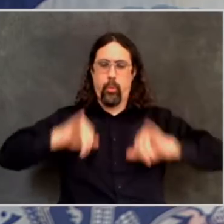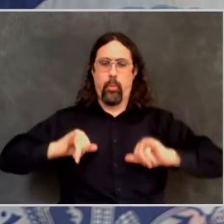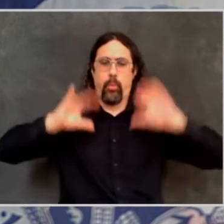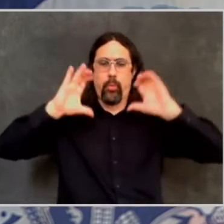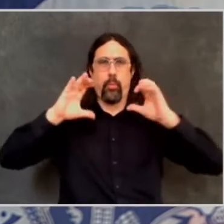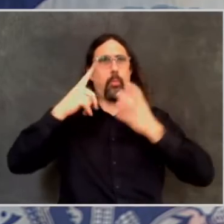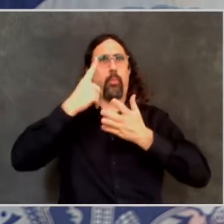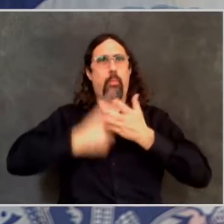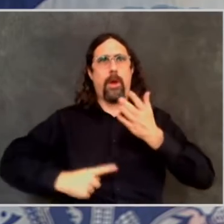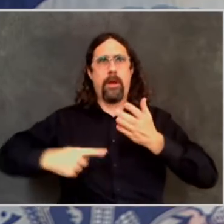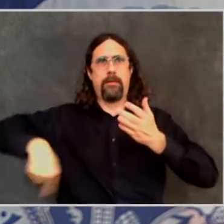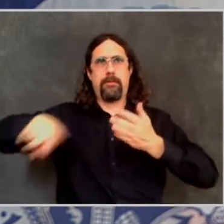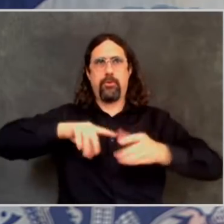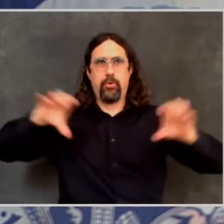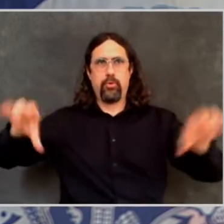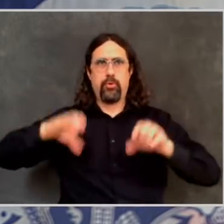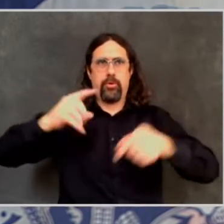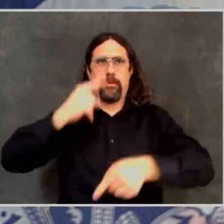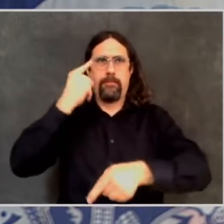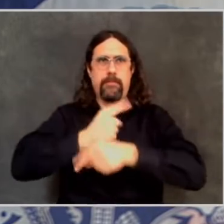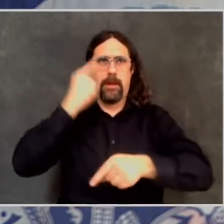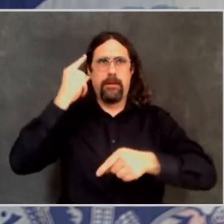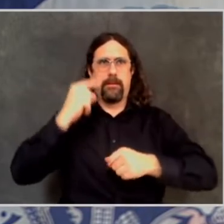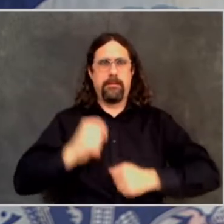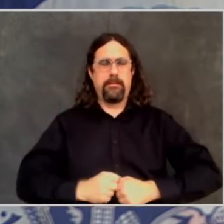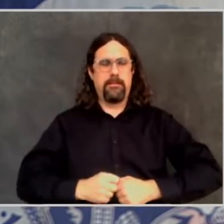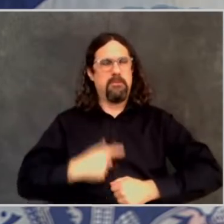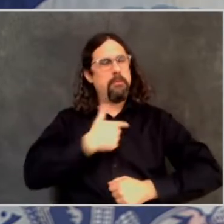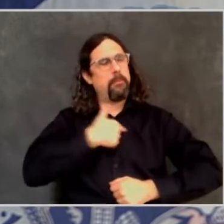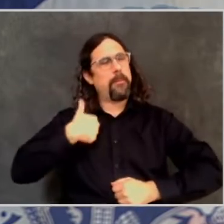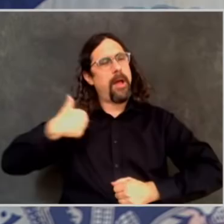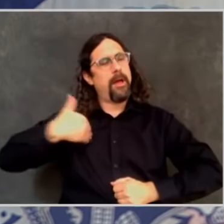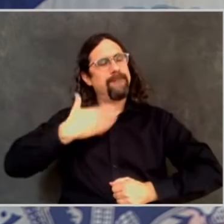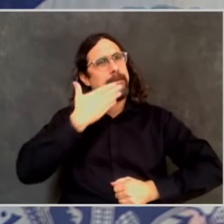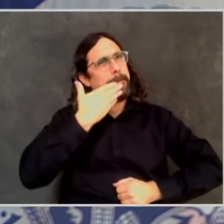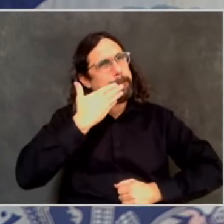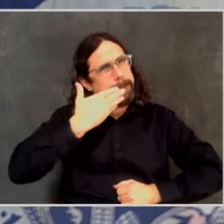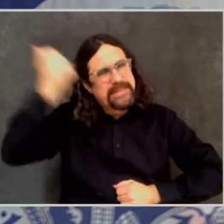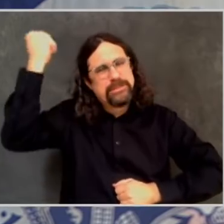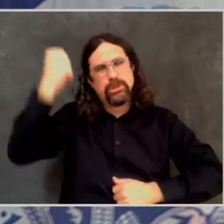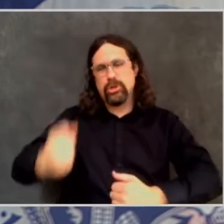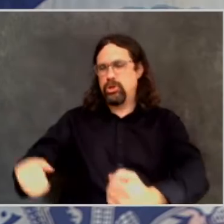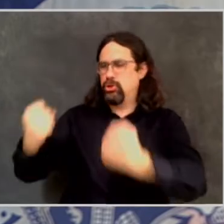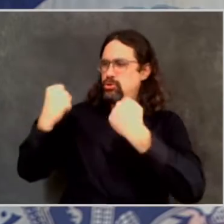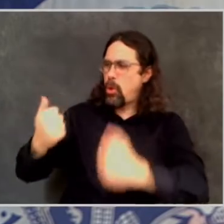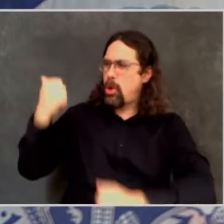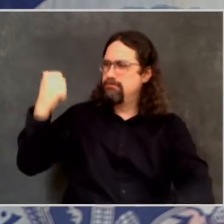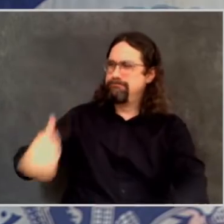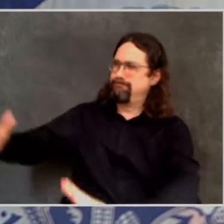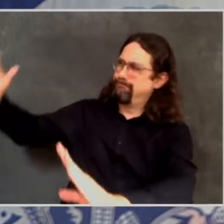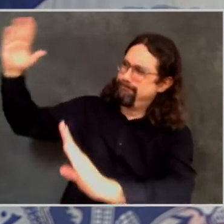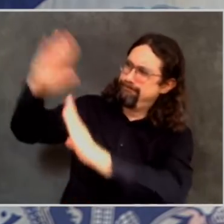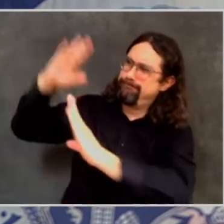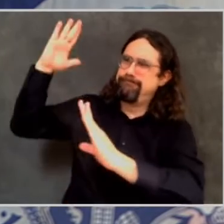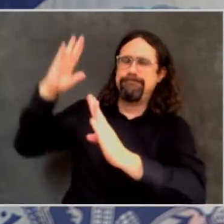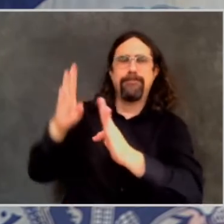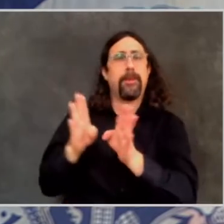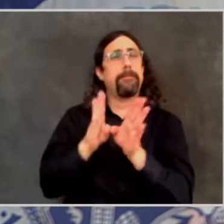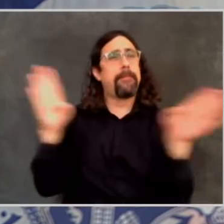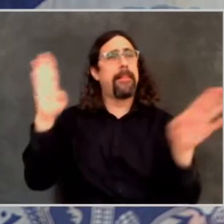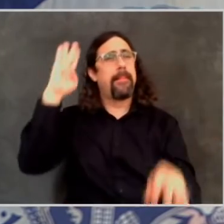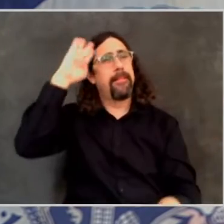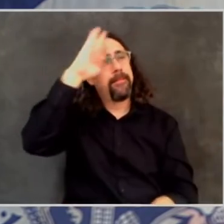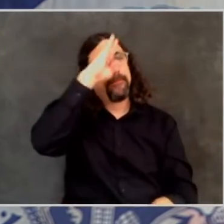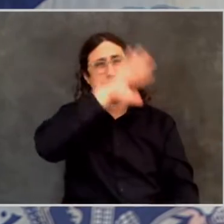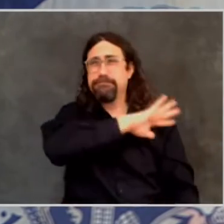health and hospitals by far. We also have these amazing community-based health providers, which, like everything else in the